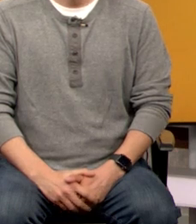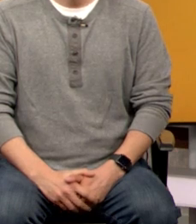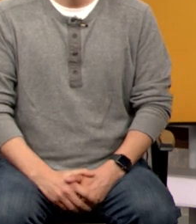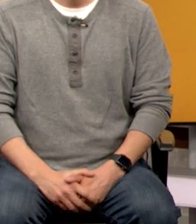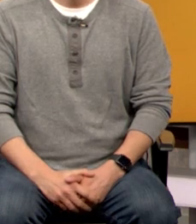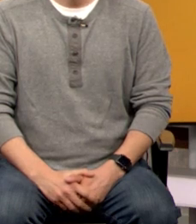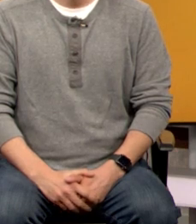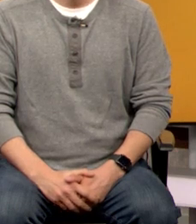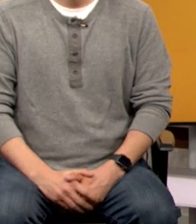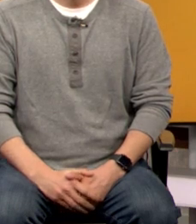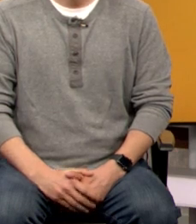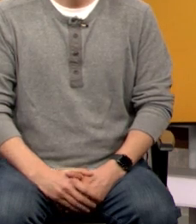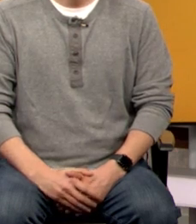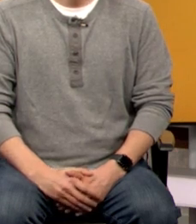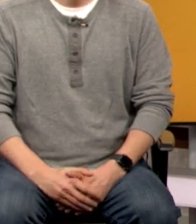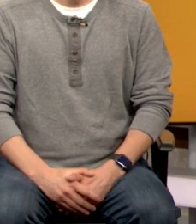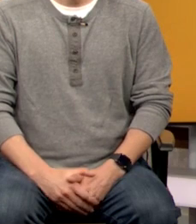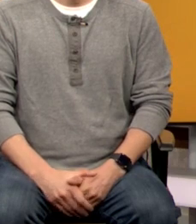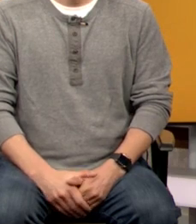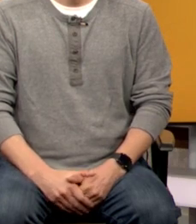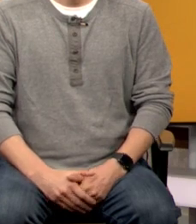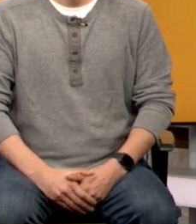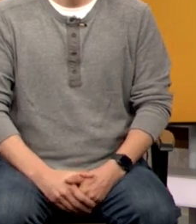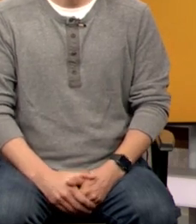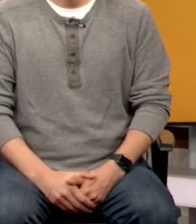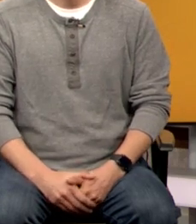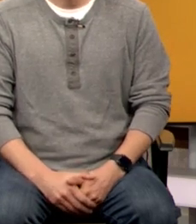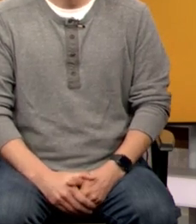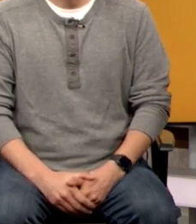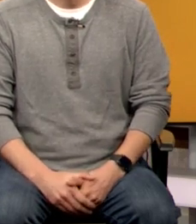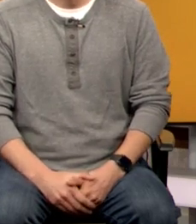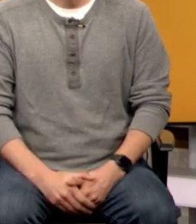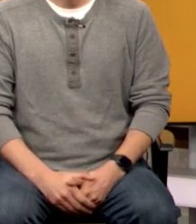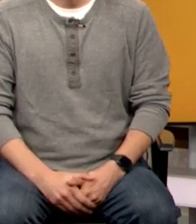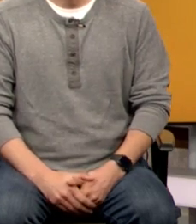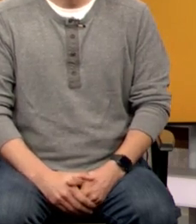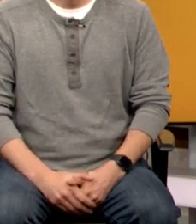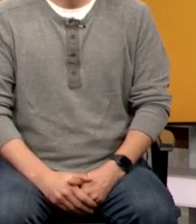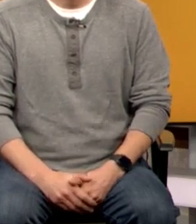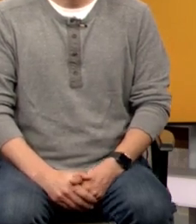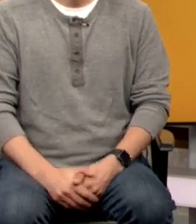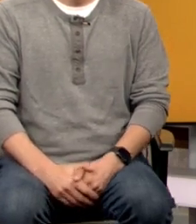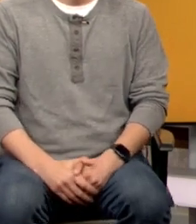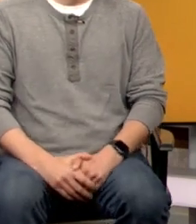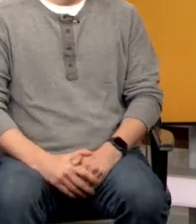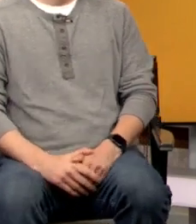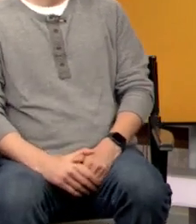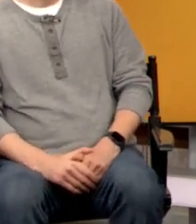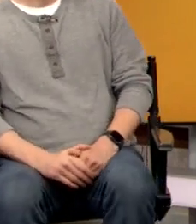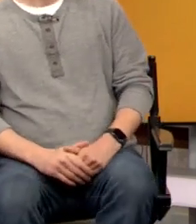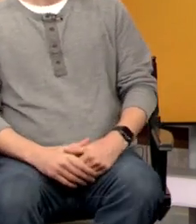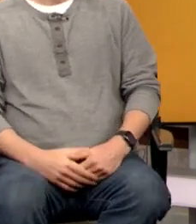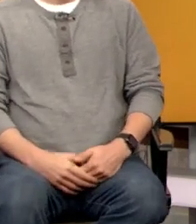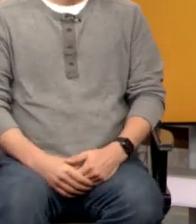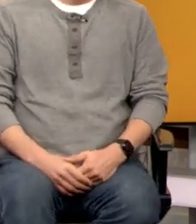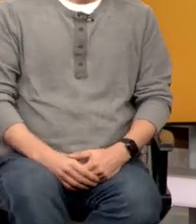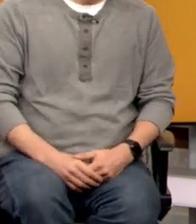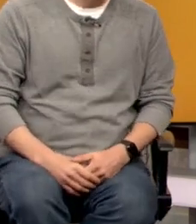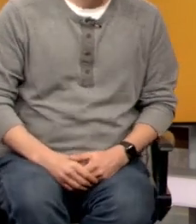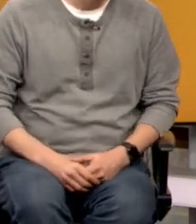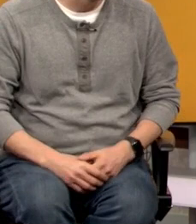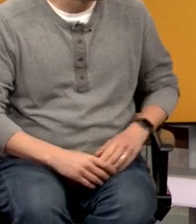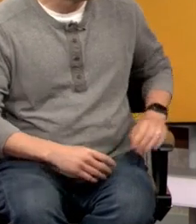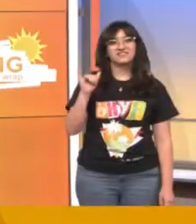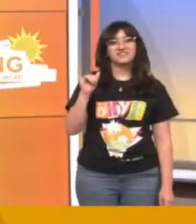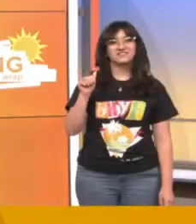to talk with us this morning about fame and giving back to the community is Sholo Mariduena. Thanks so much for joining us. Thanks for having me. Of course, and we